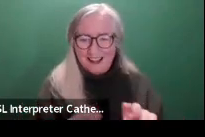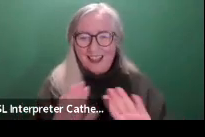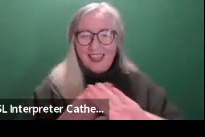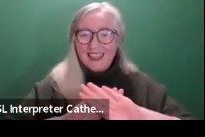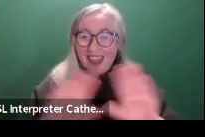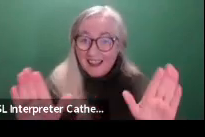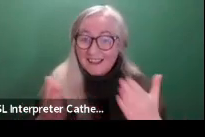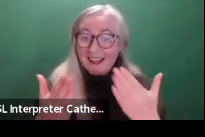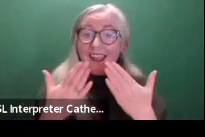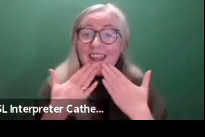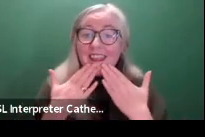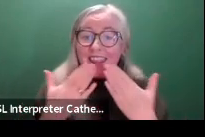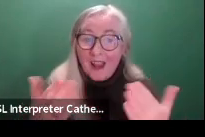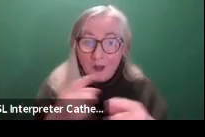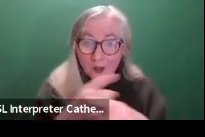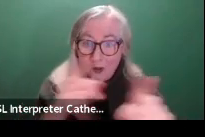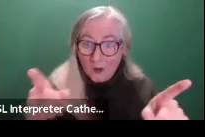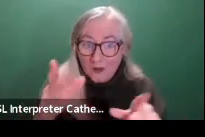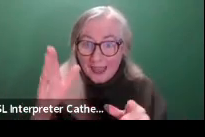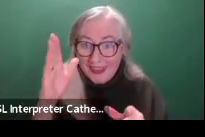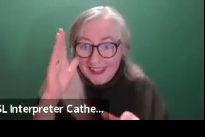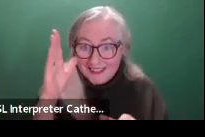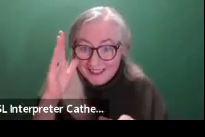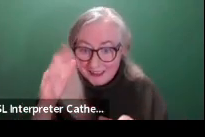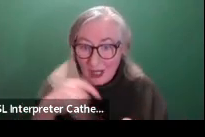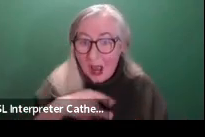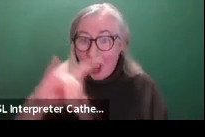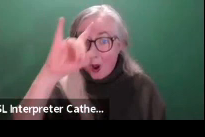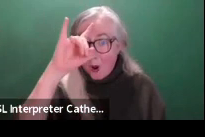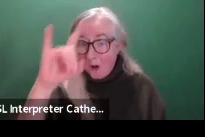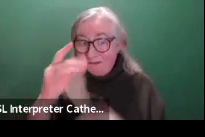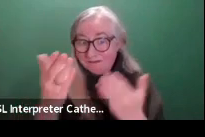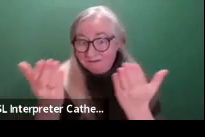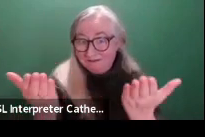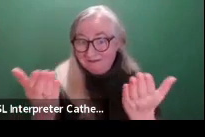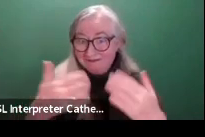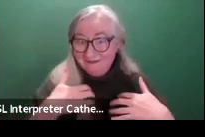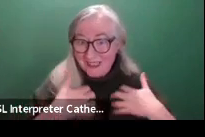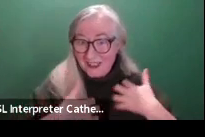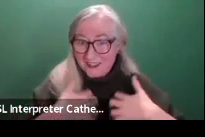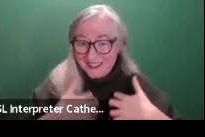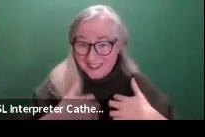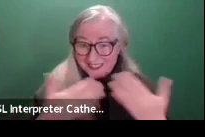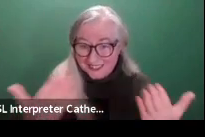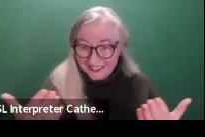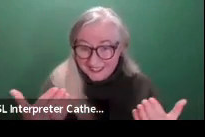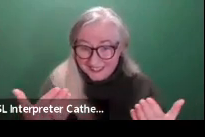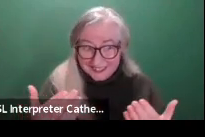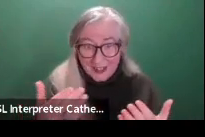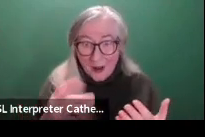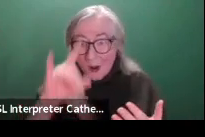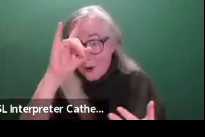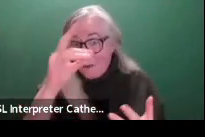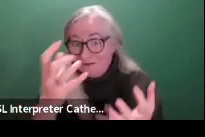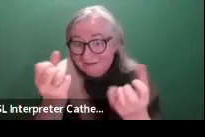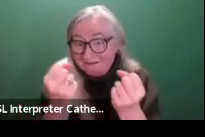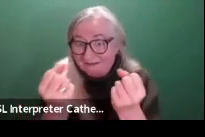Thank you for listening. I hope that was interesting. Hope you got something out of it.